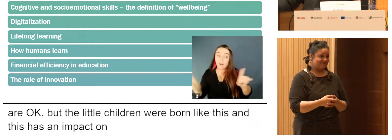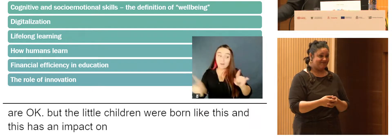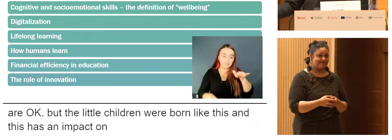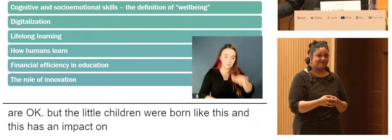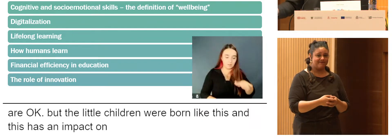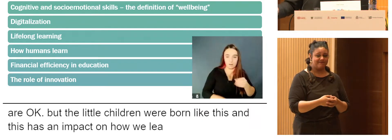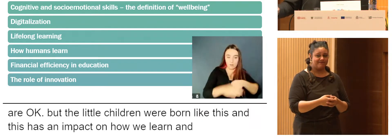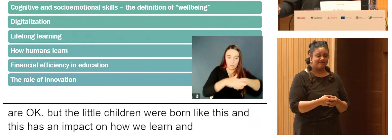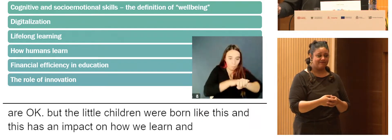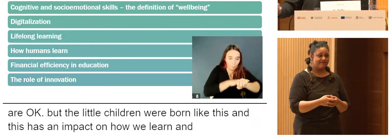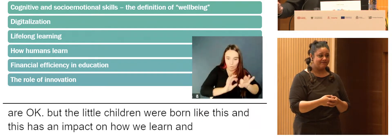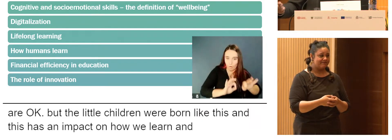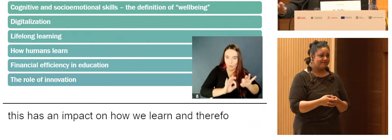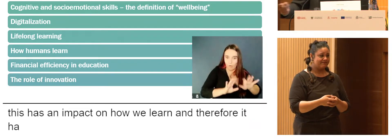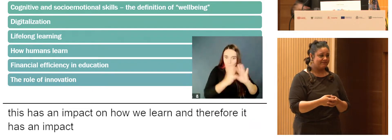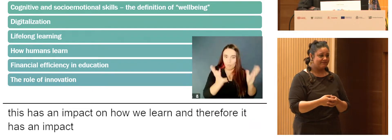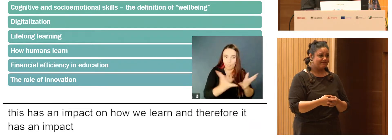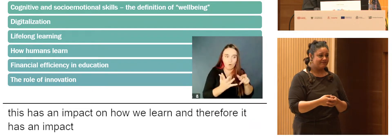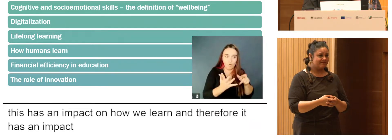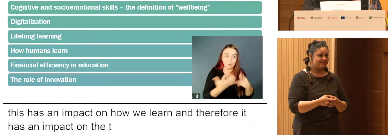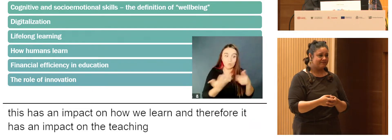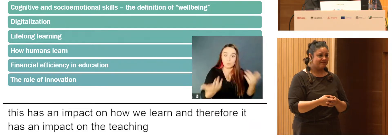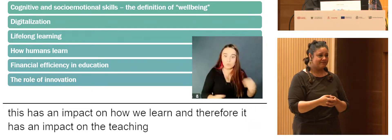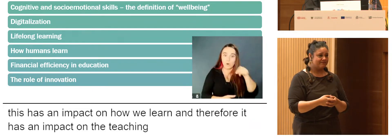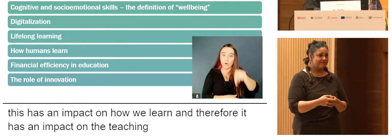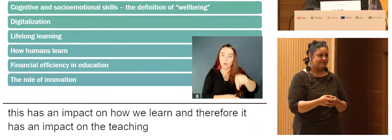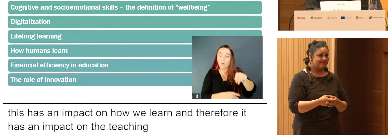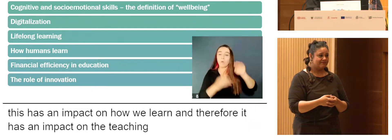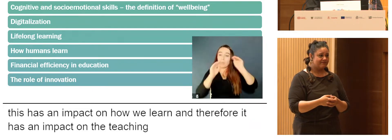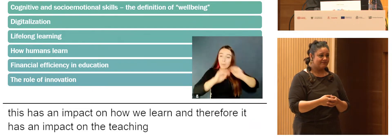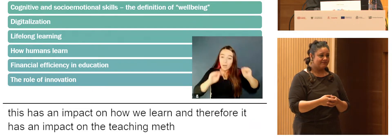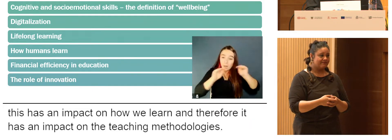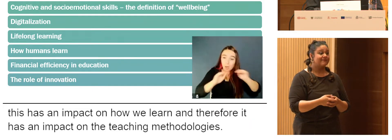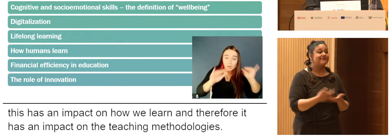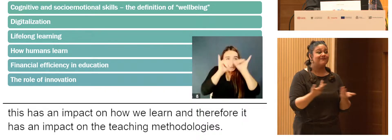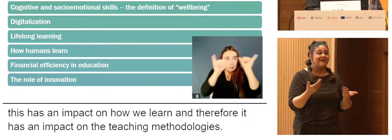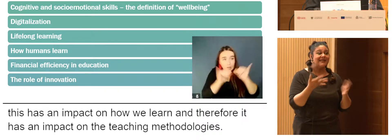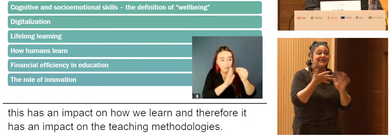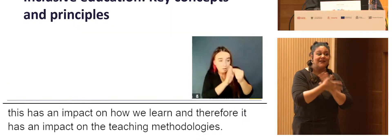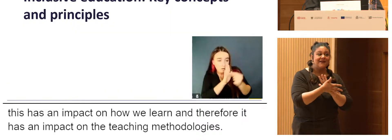and therefore it has an impact on the teaching methodologies.